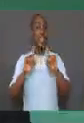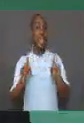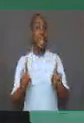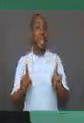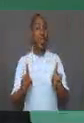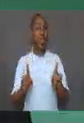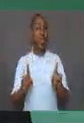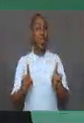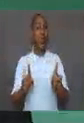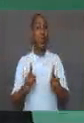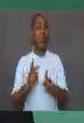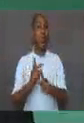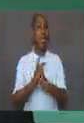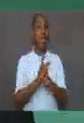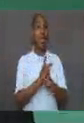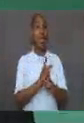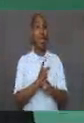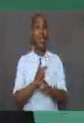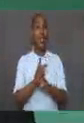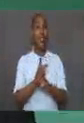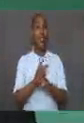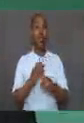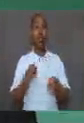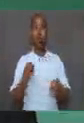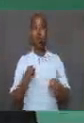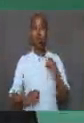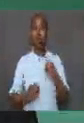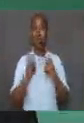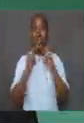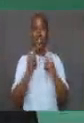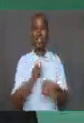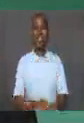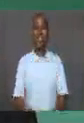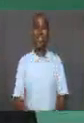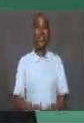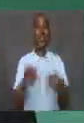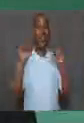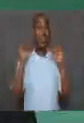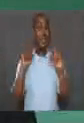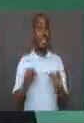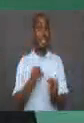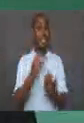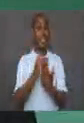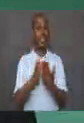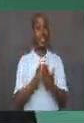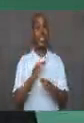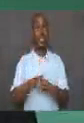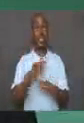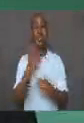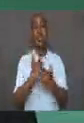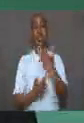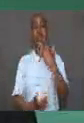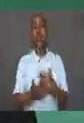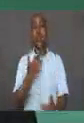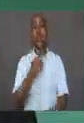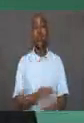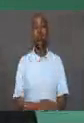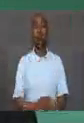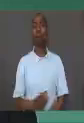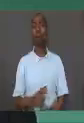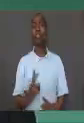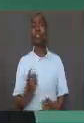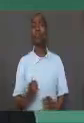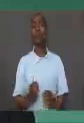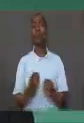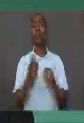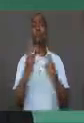this regulatory organ. In today's lesson, we will discuss several